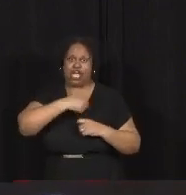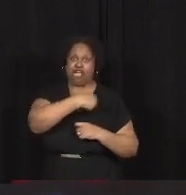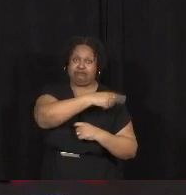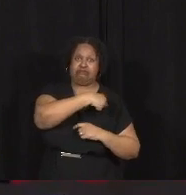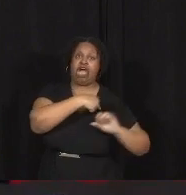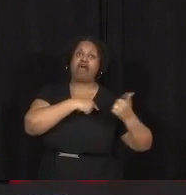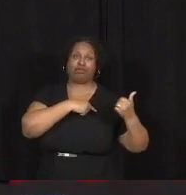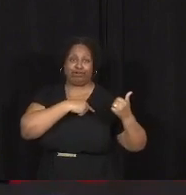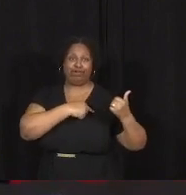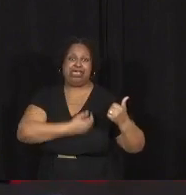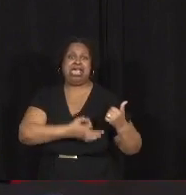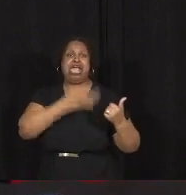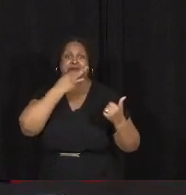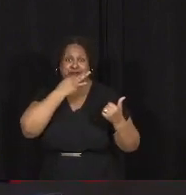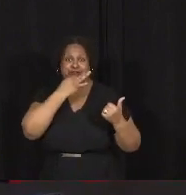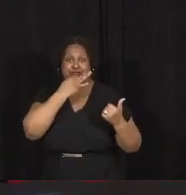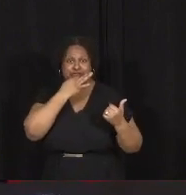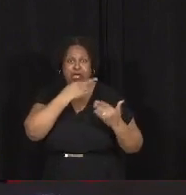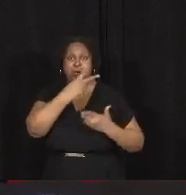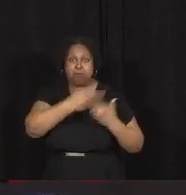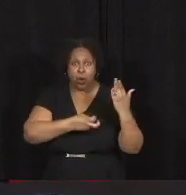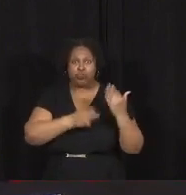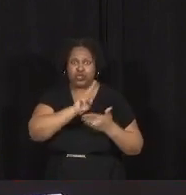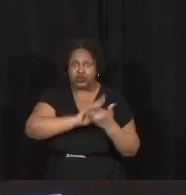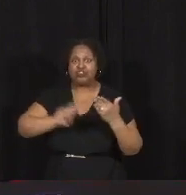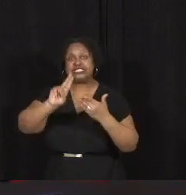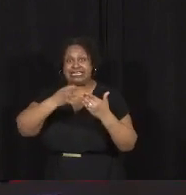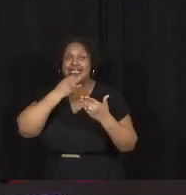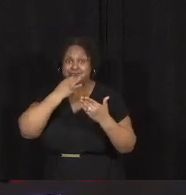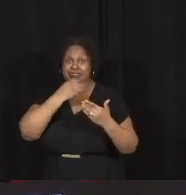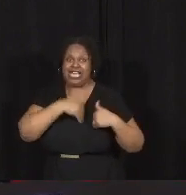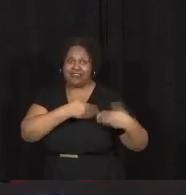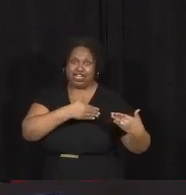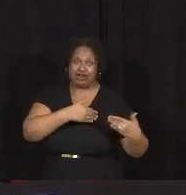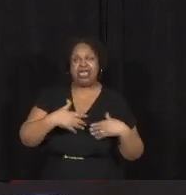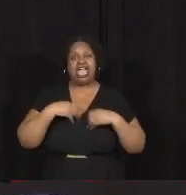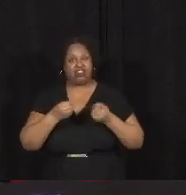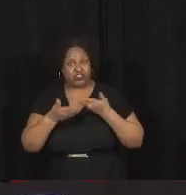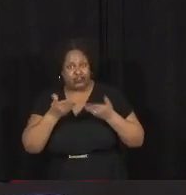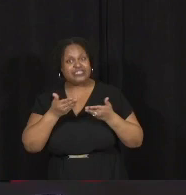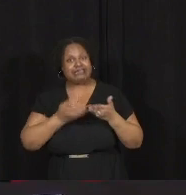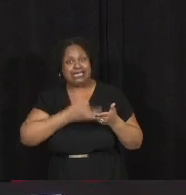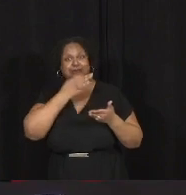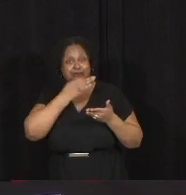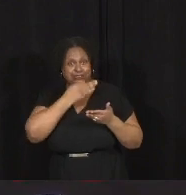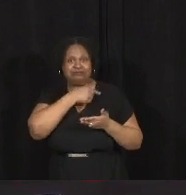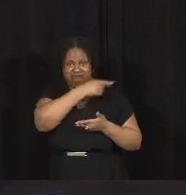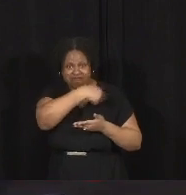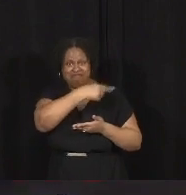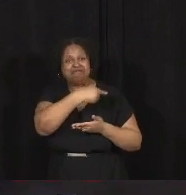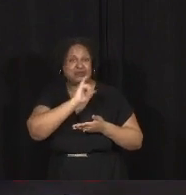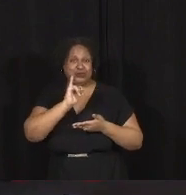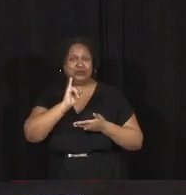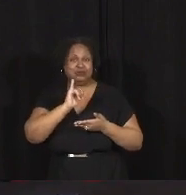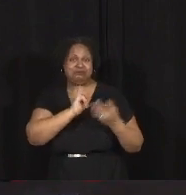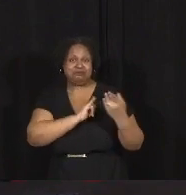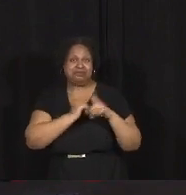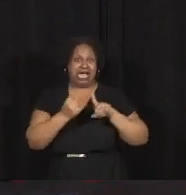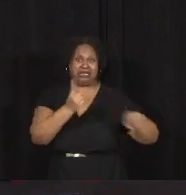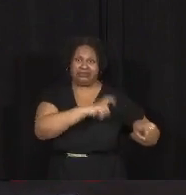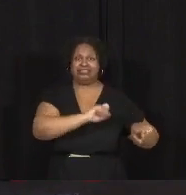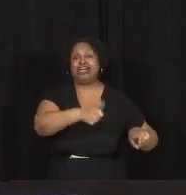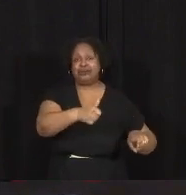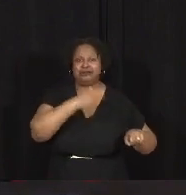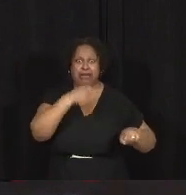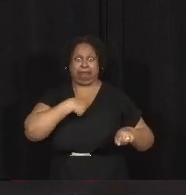the university side and from the health service side who you may also wish to ask some questions of. Okay,